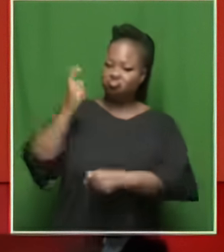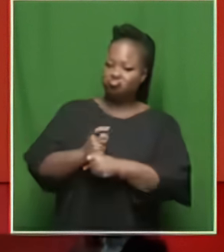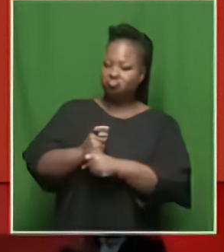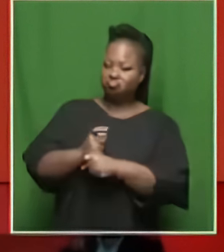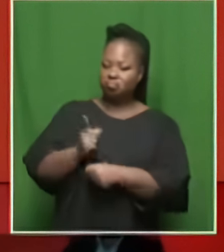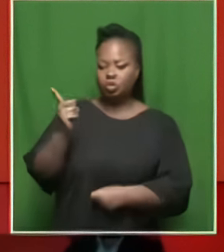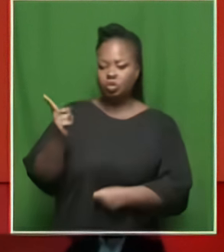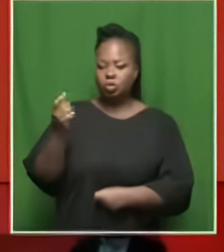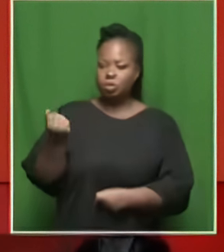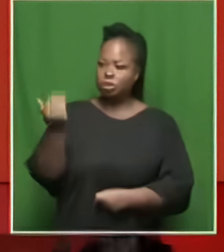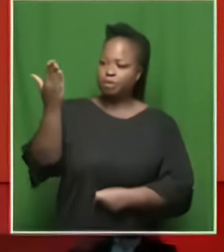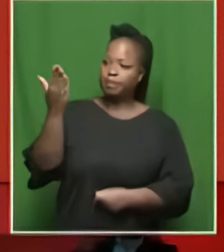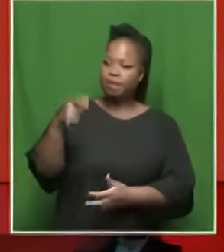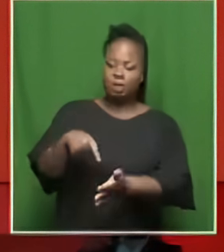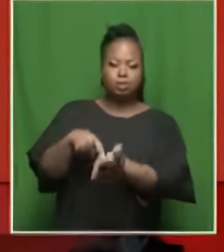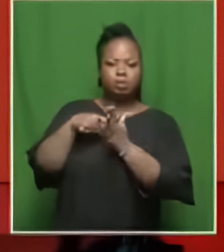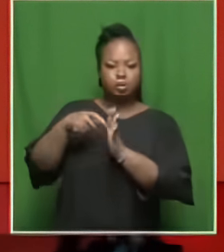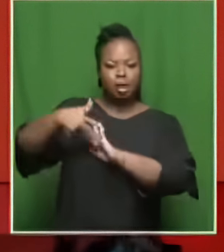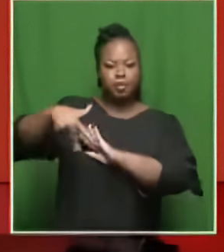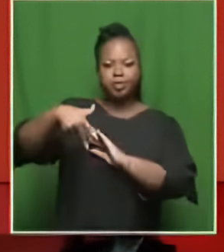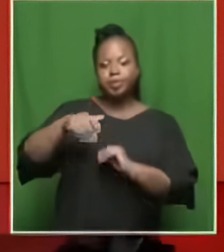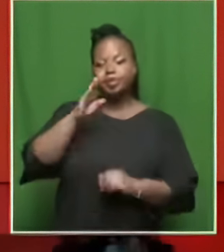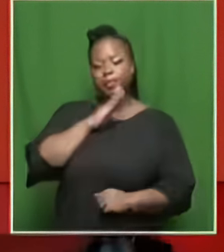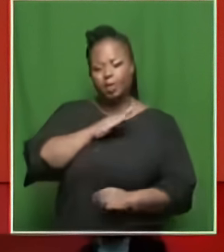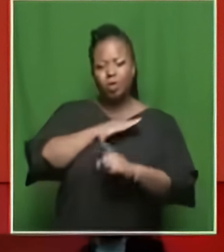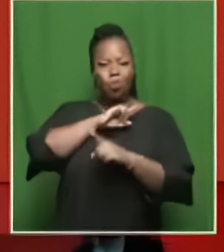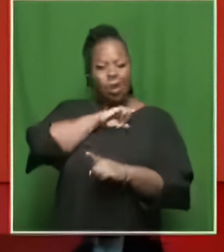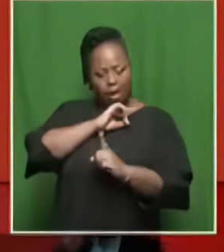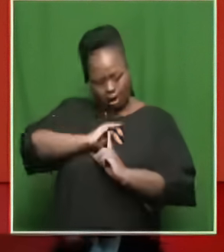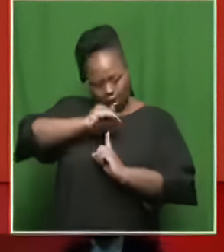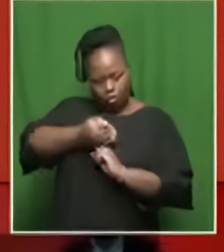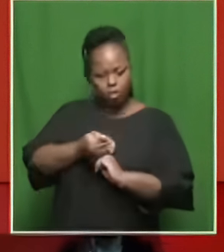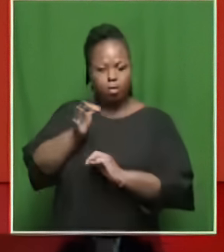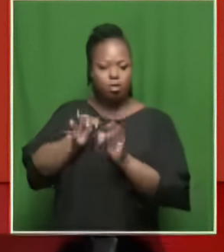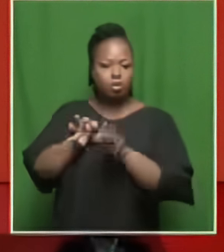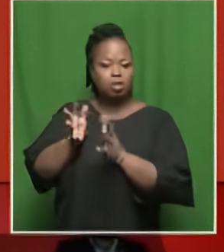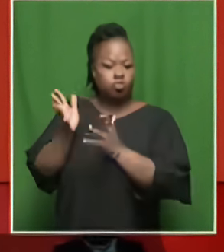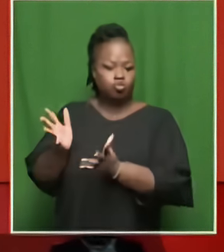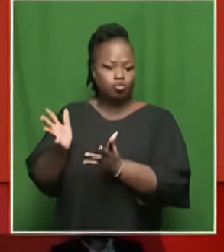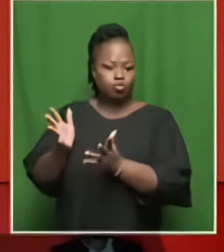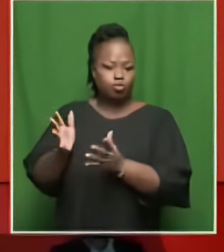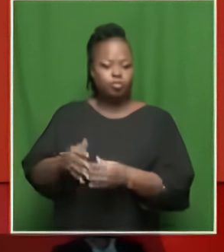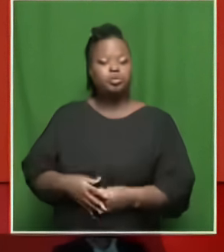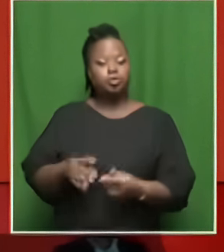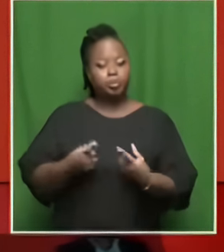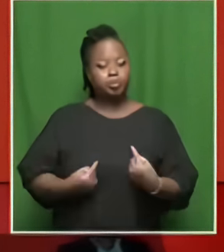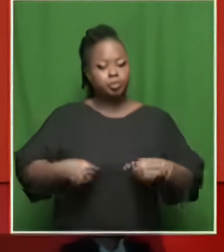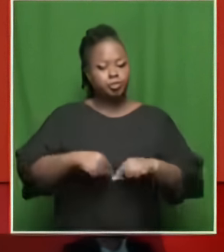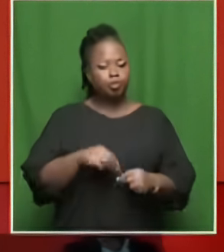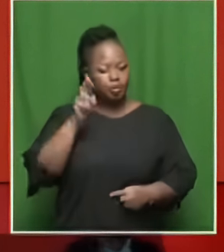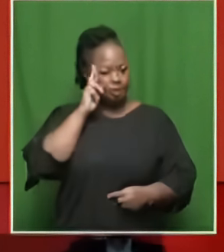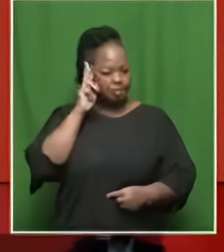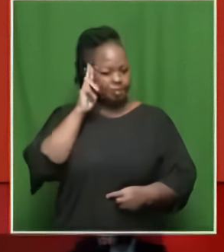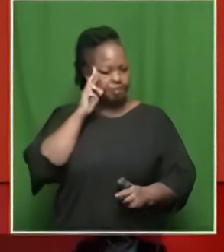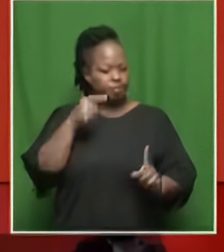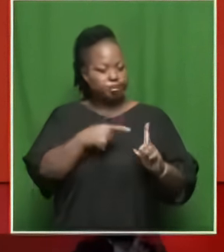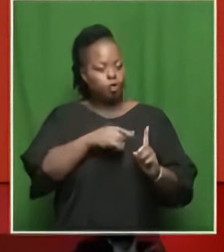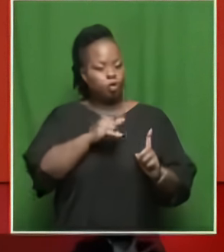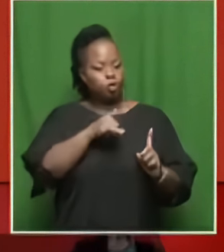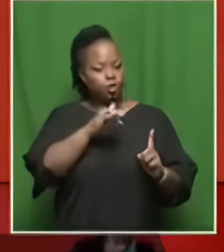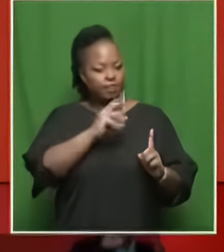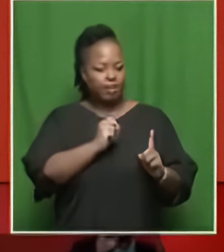authorize subpoenas amounts to political protection. We must all remember that O'Sullivan has got a